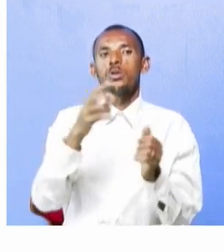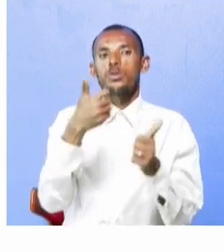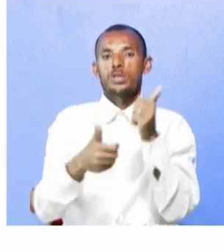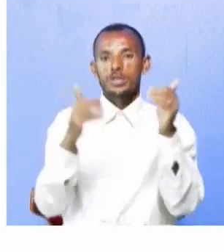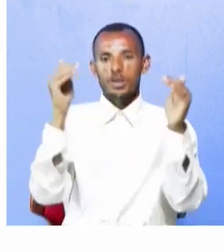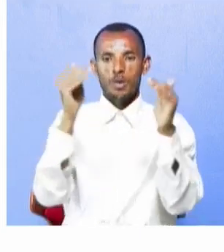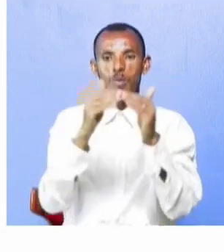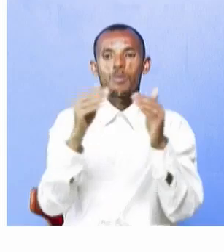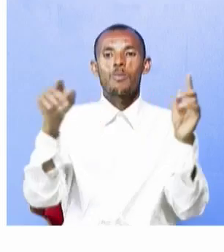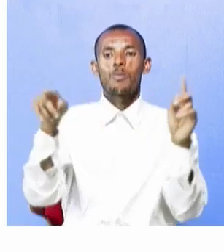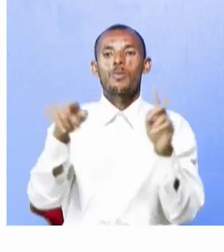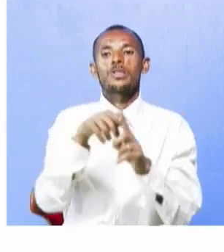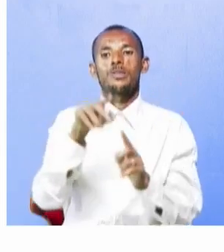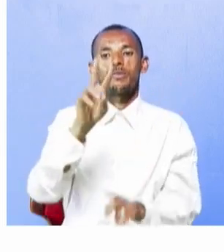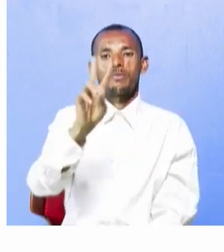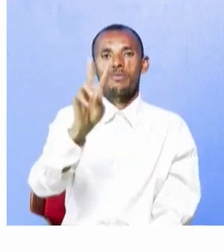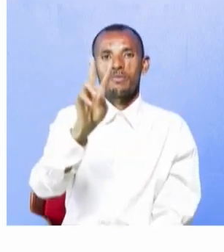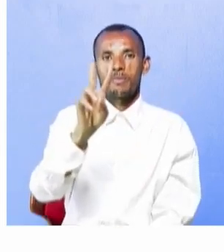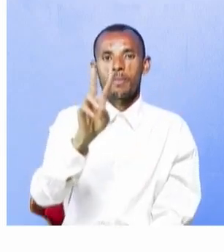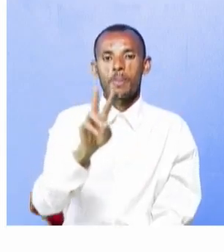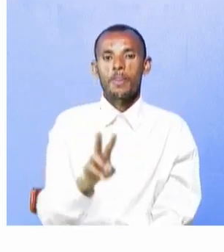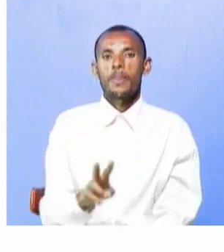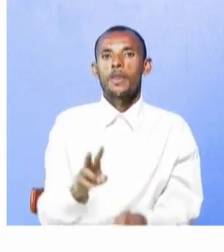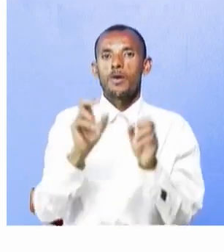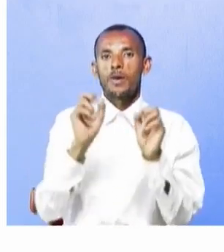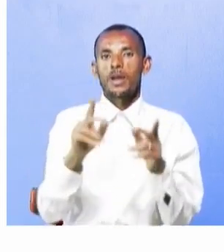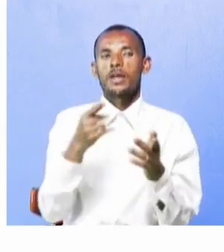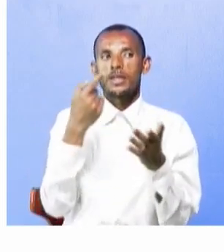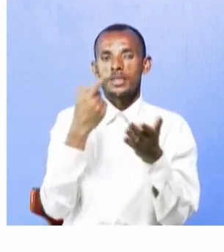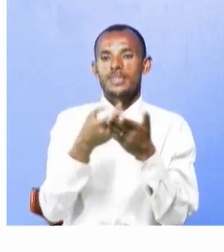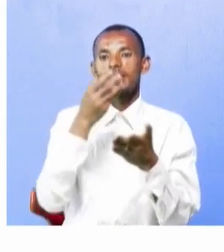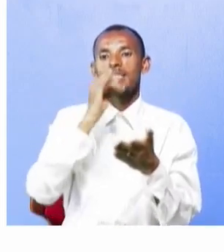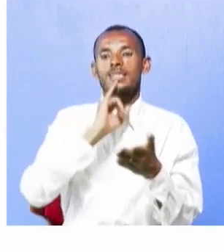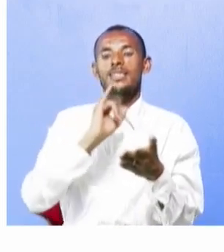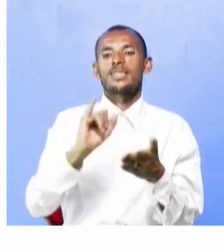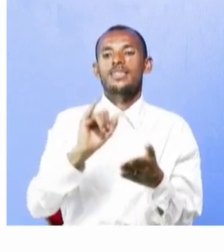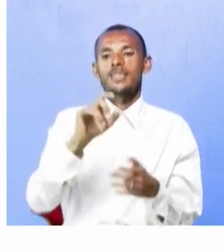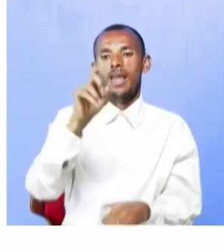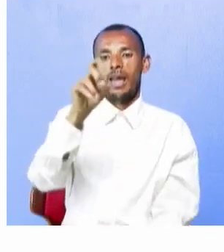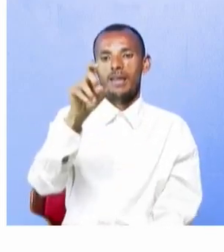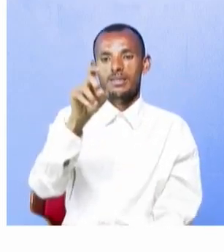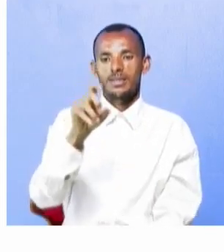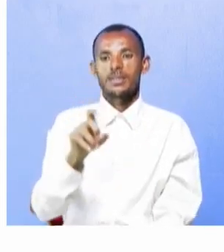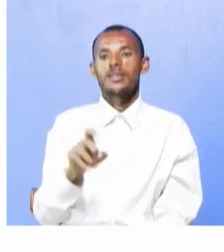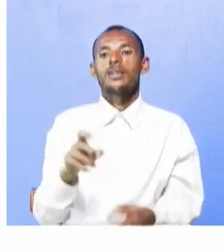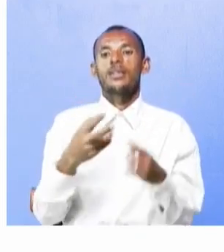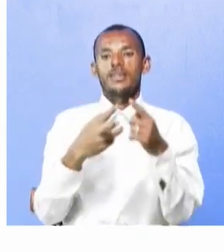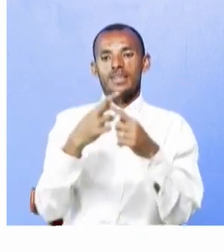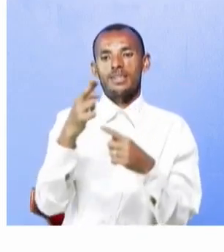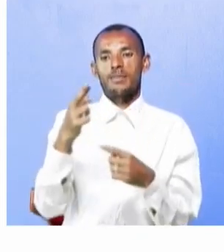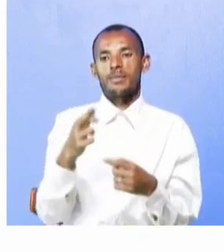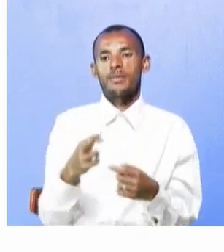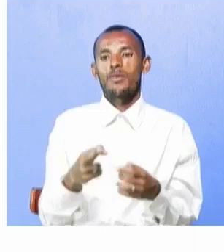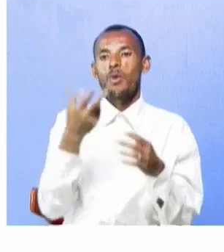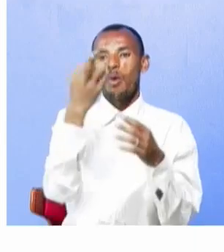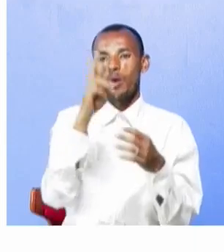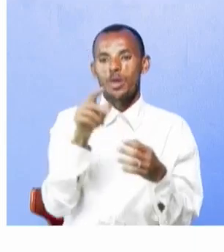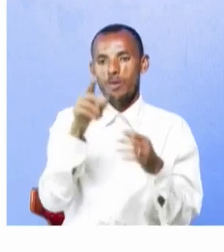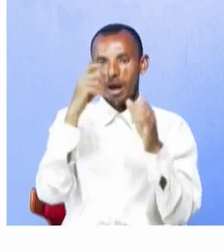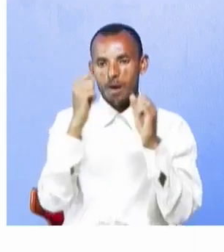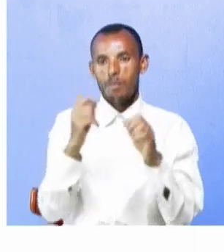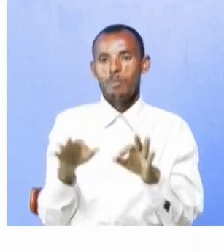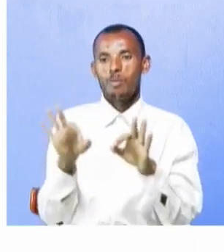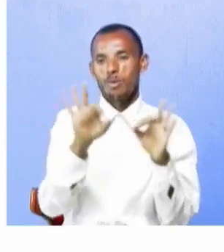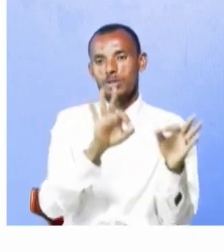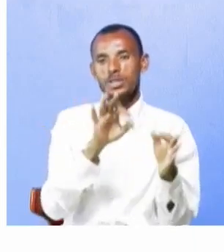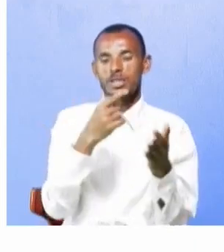is positive 2. Okay, so this is the x-intercept. Or you can put